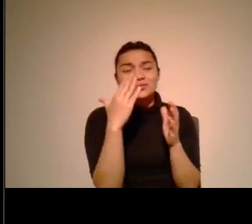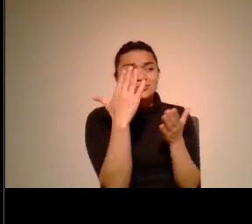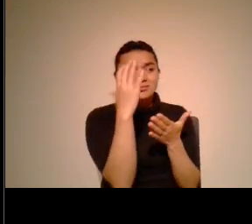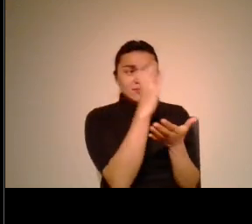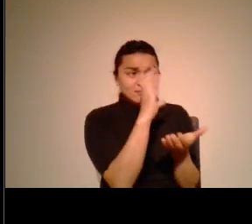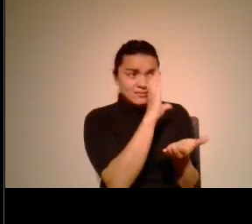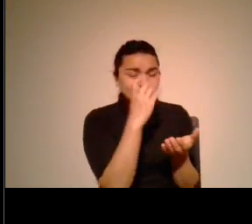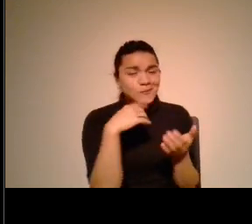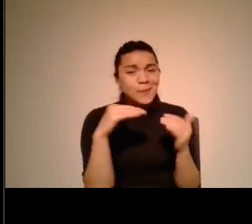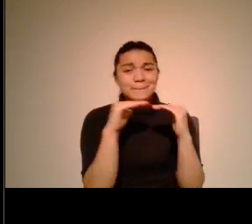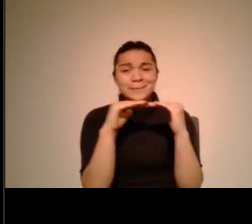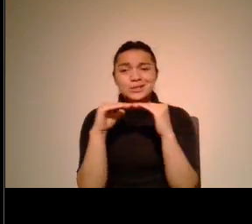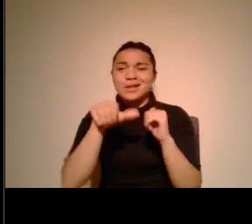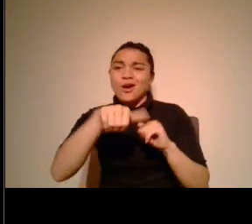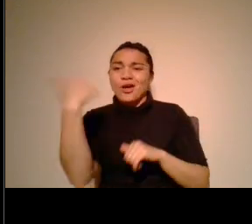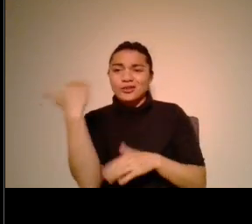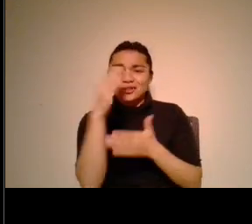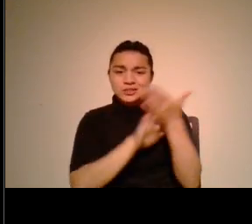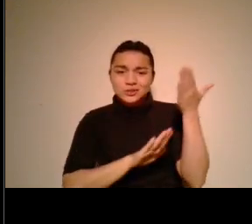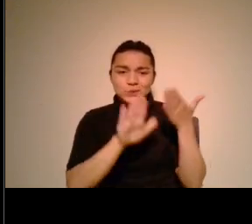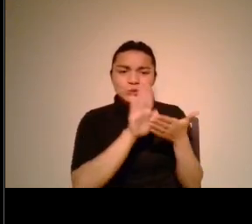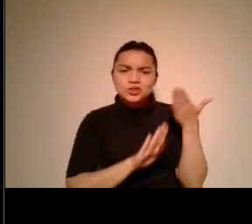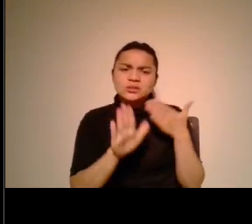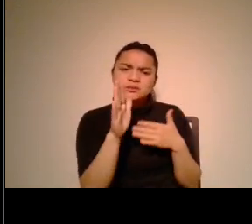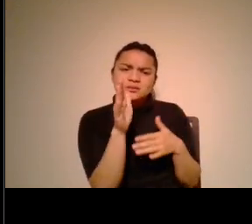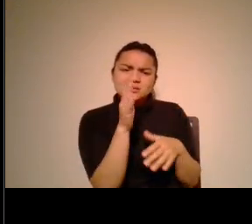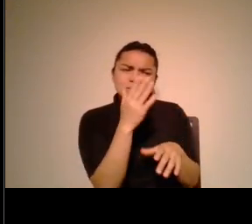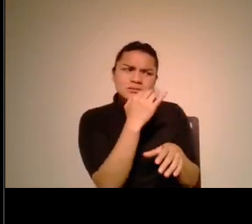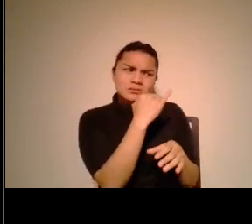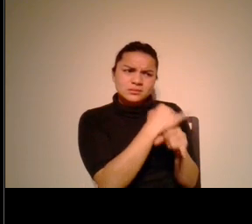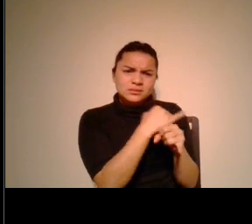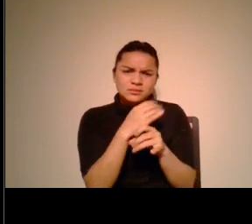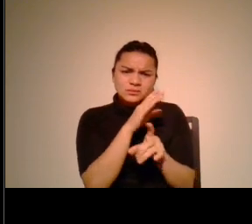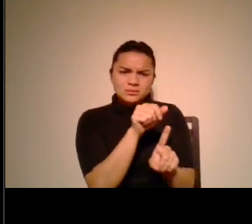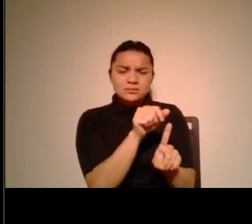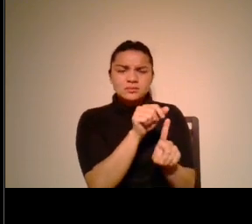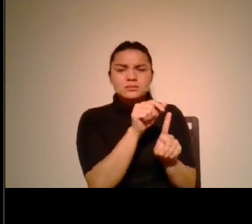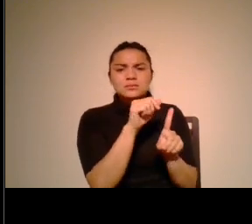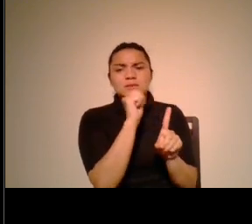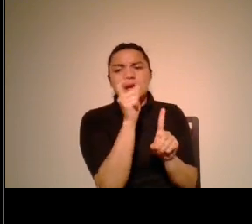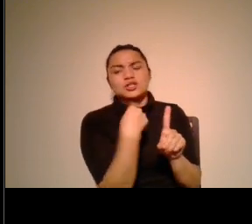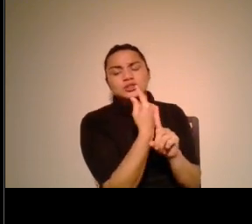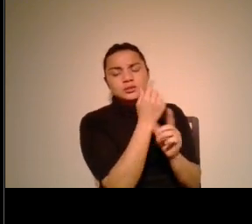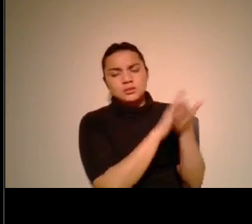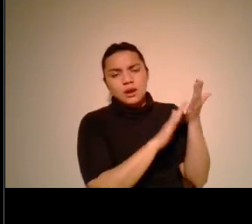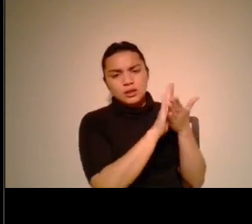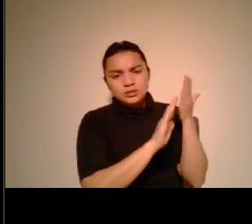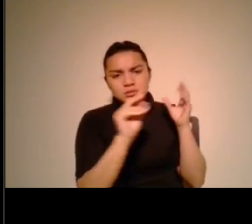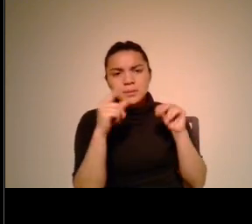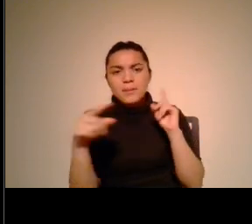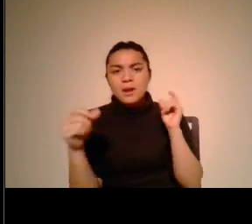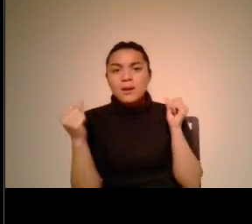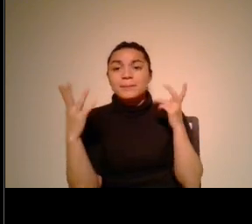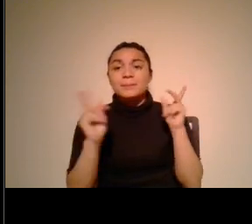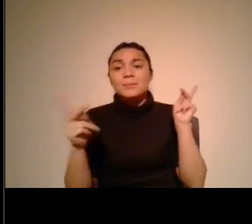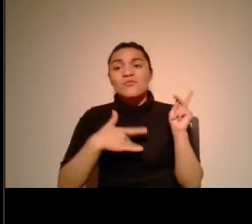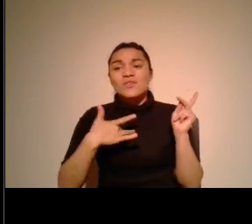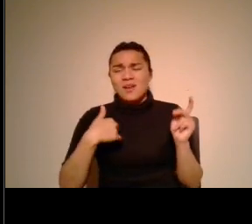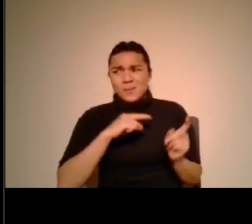institutions, not necessarily only at other institutions, but a lot of us will feel like, well, I'm the only one in my